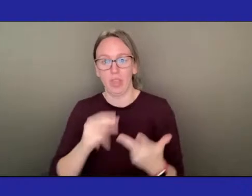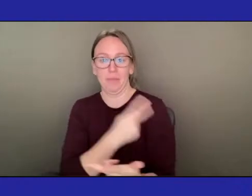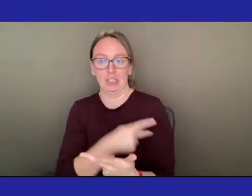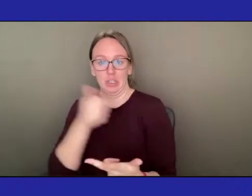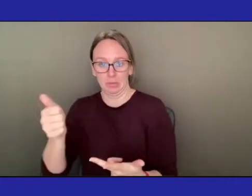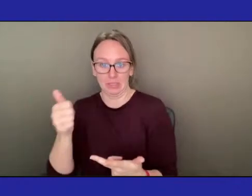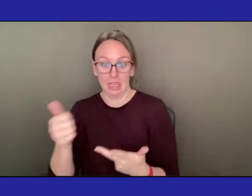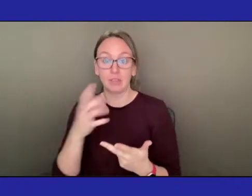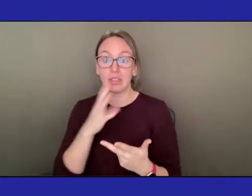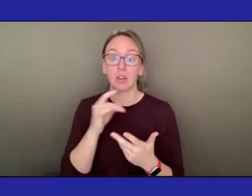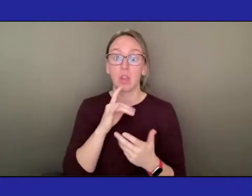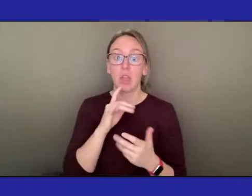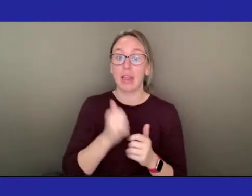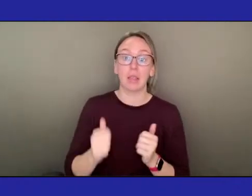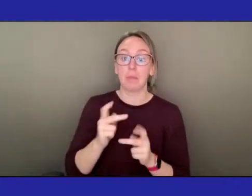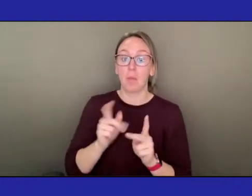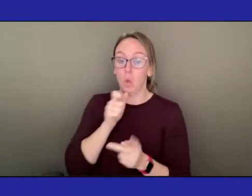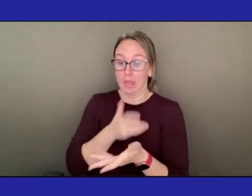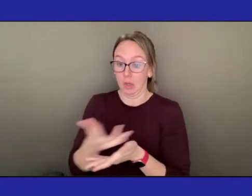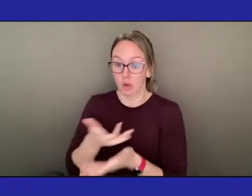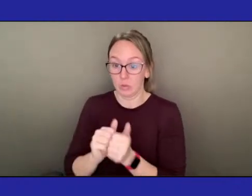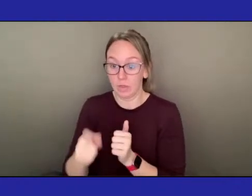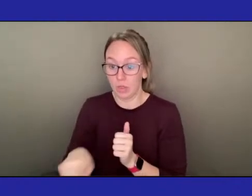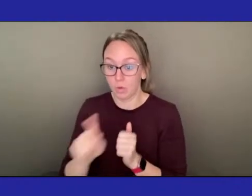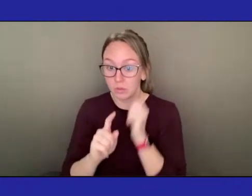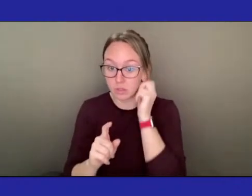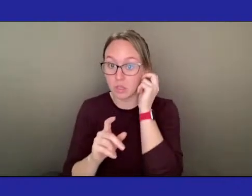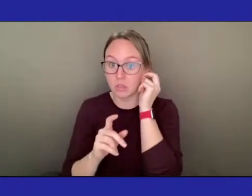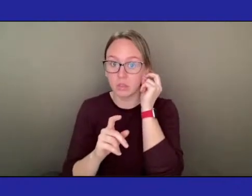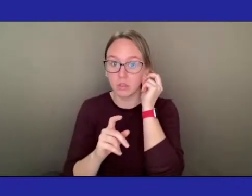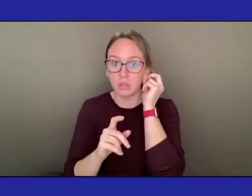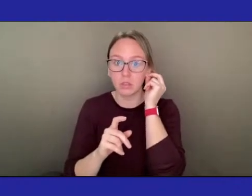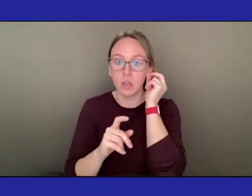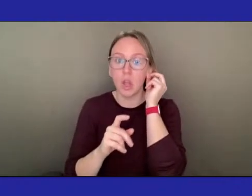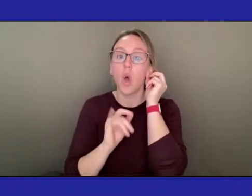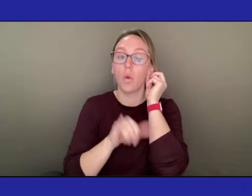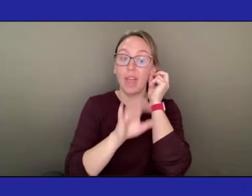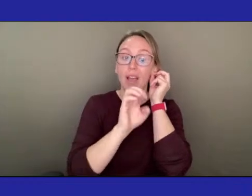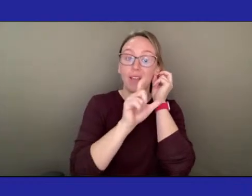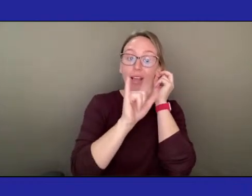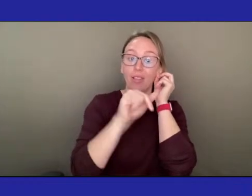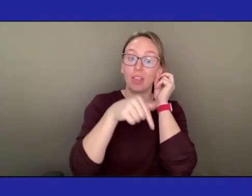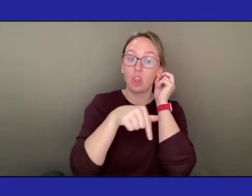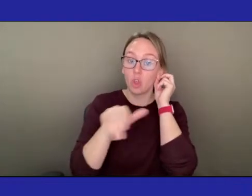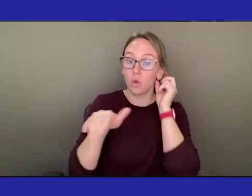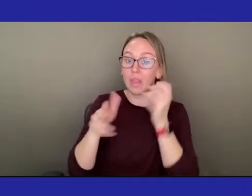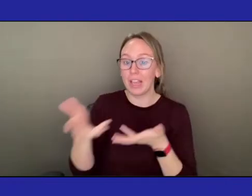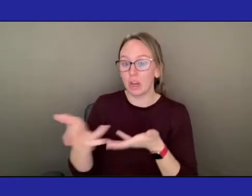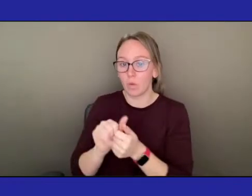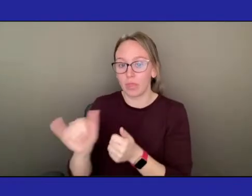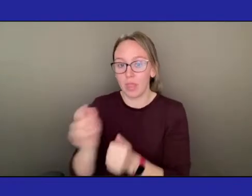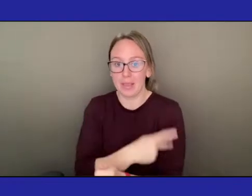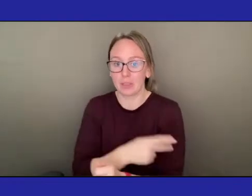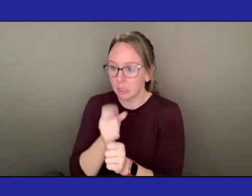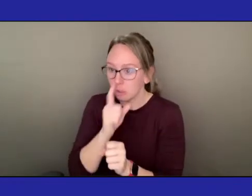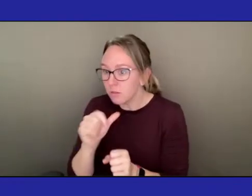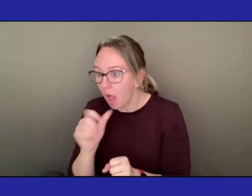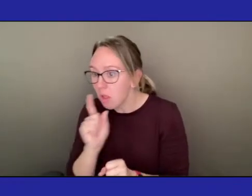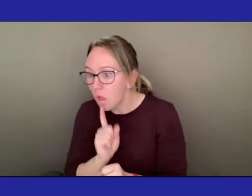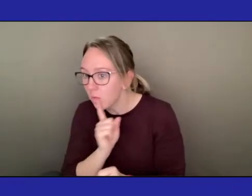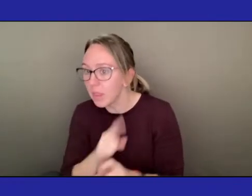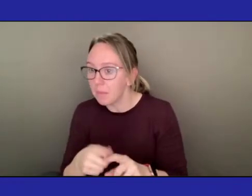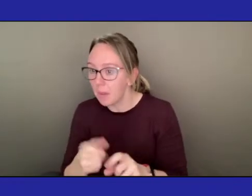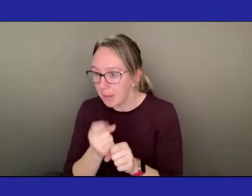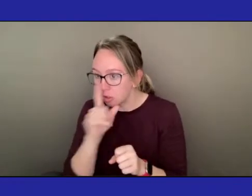sure they're not lonely, but also reminds them of various things that they need to do, taking their medications, going to appointments,